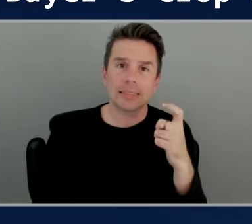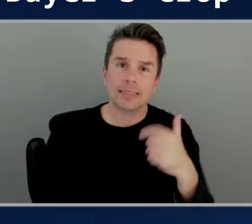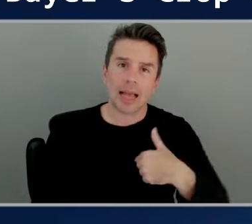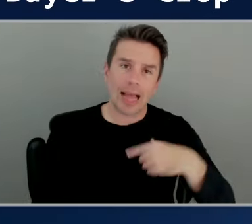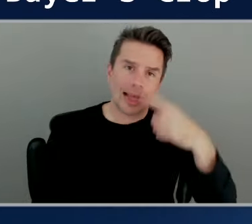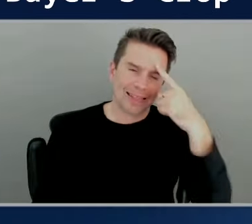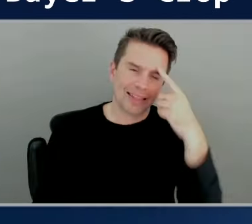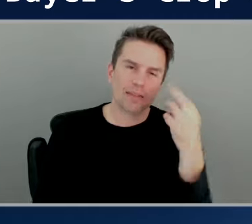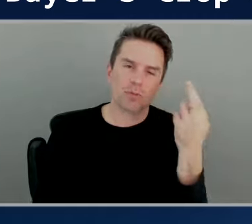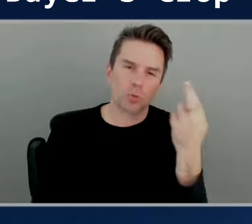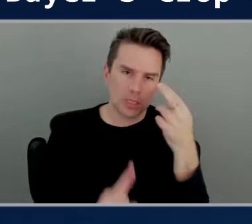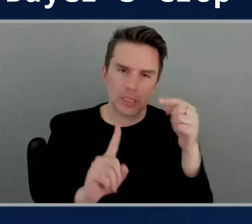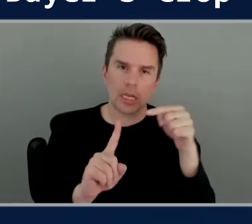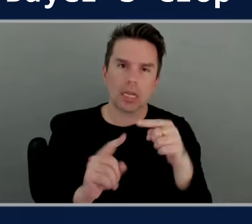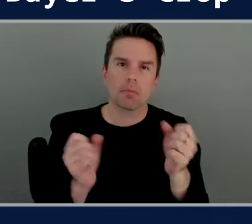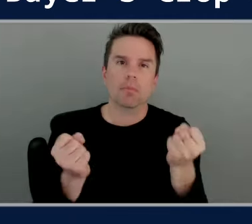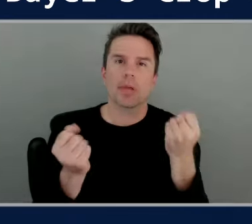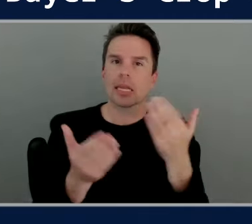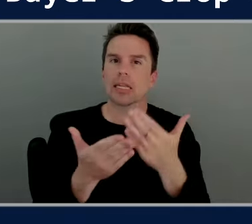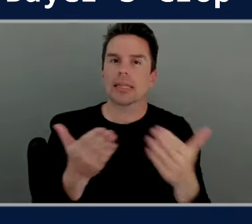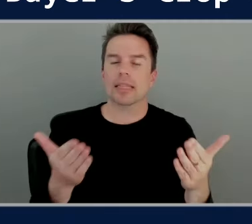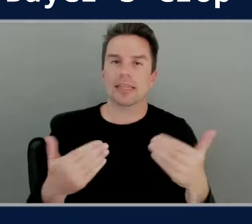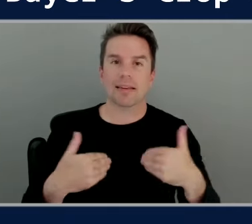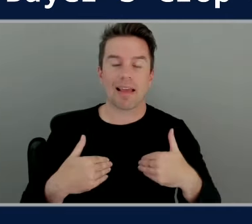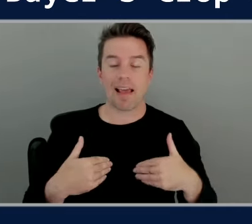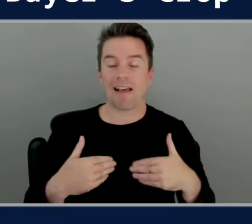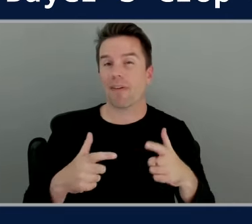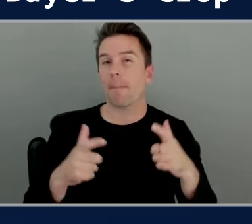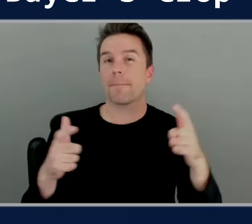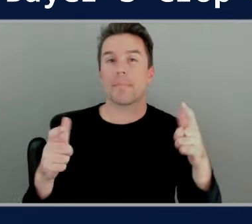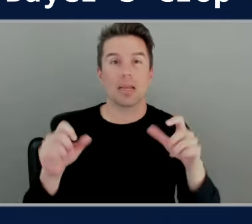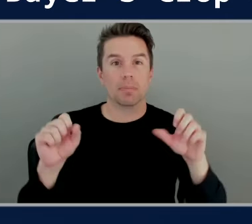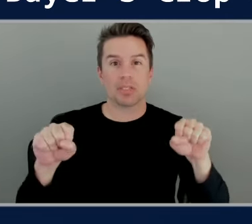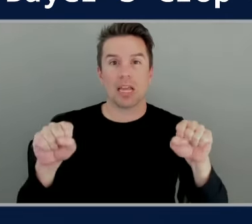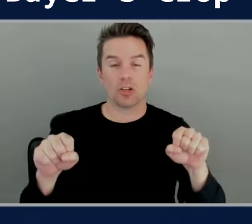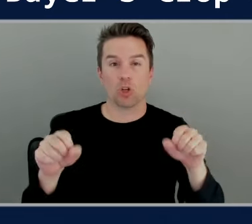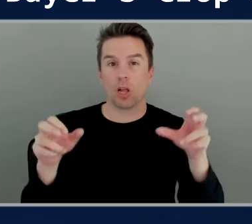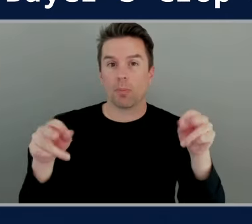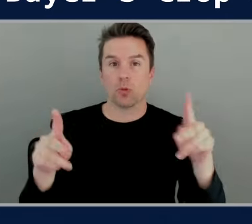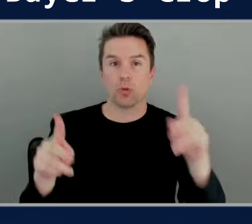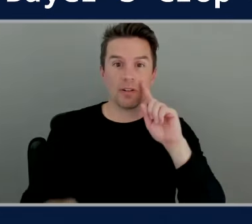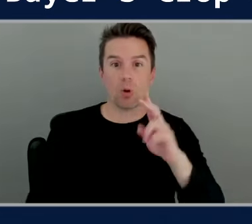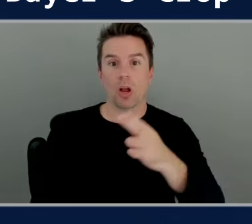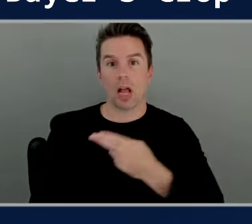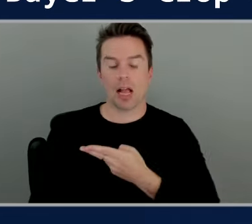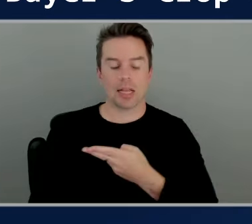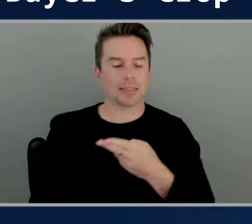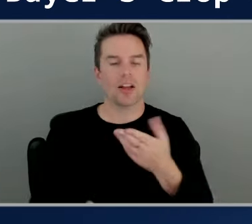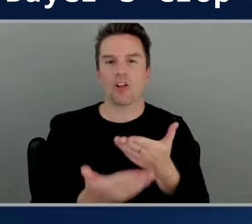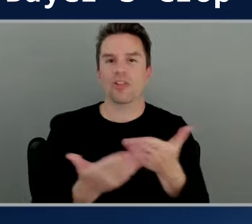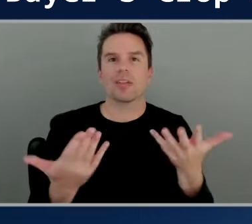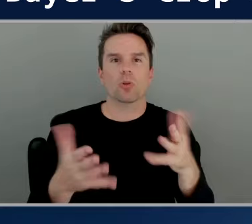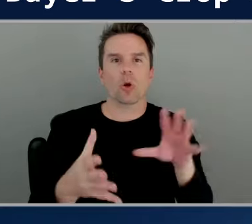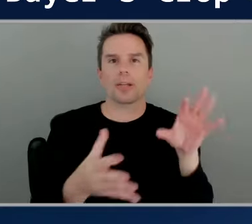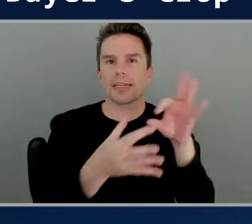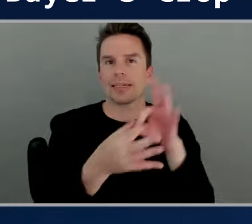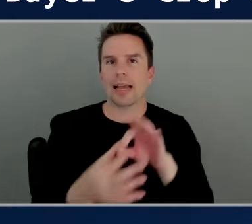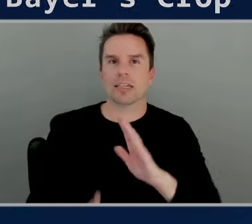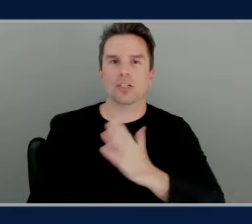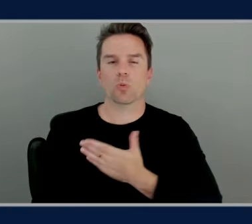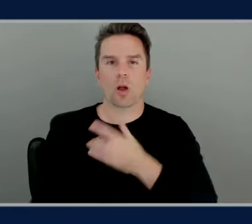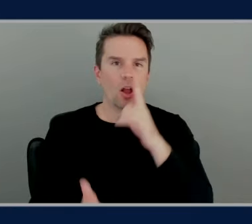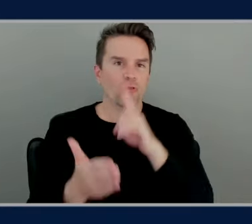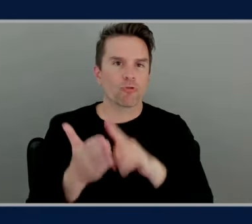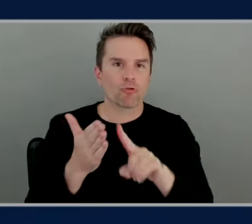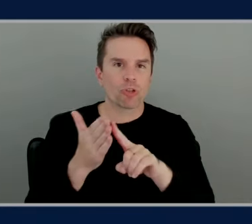that are maybe the biggest potential opportunities for us are things that are connected to our R&D pipeline. Okay. And of course, things that are that early in